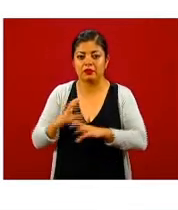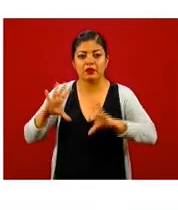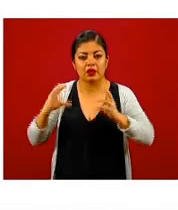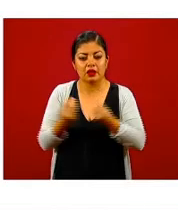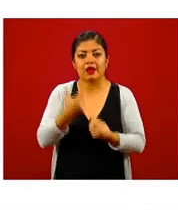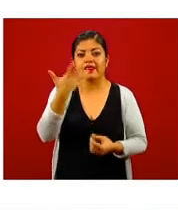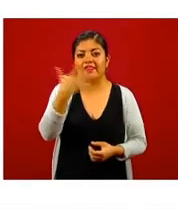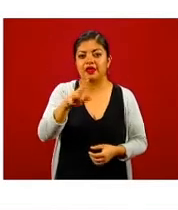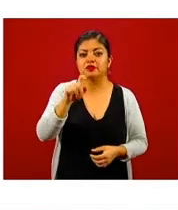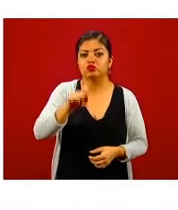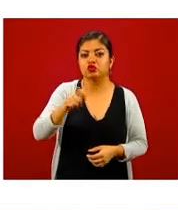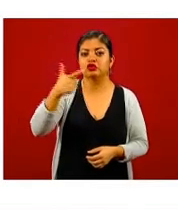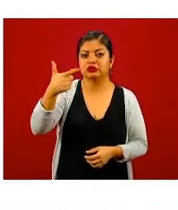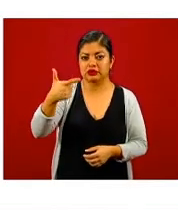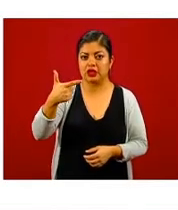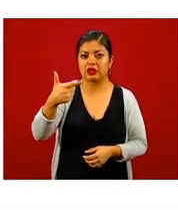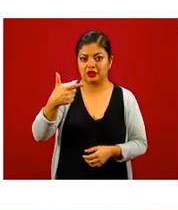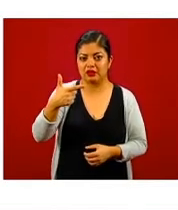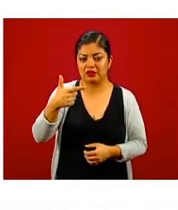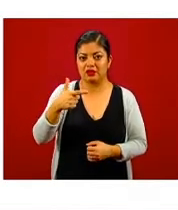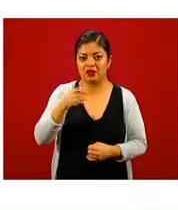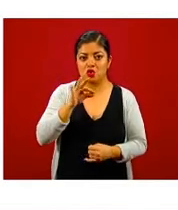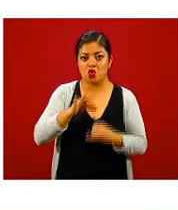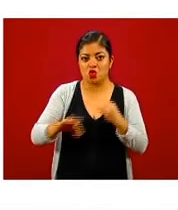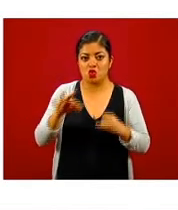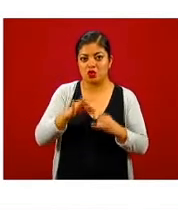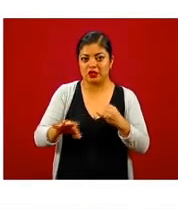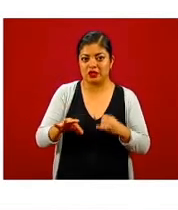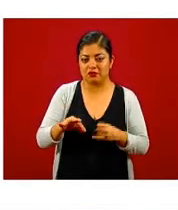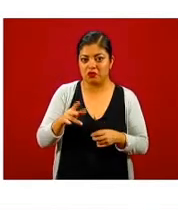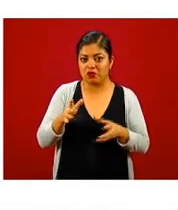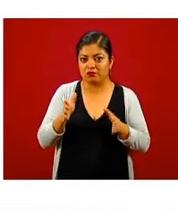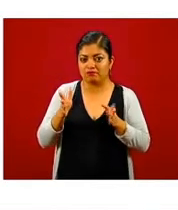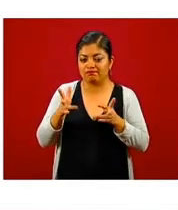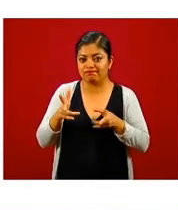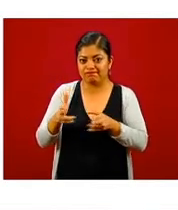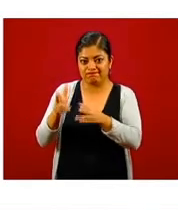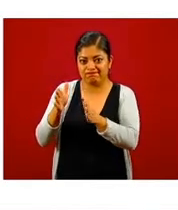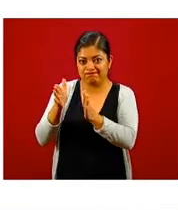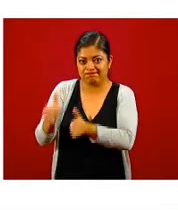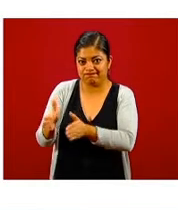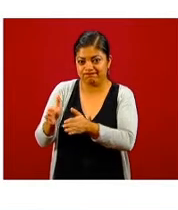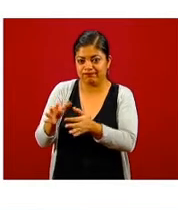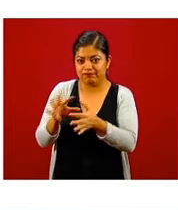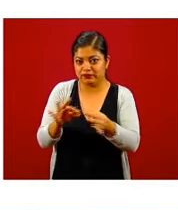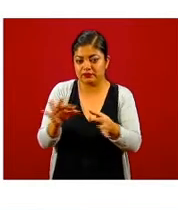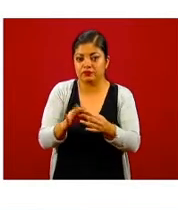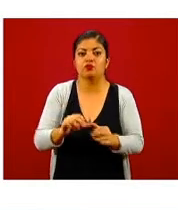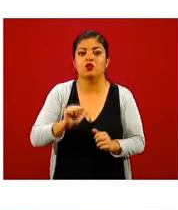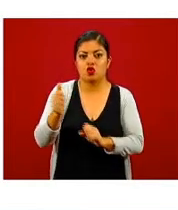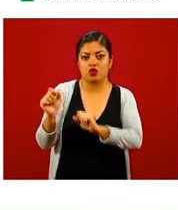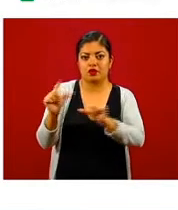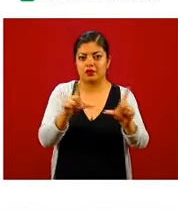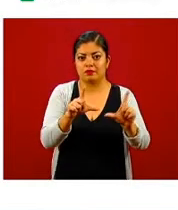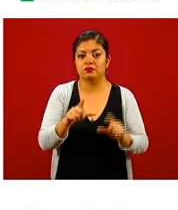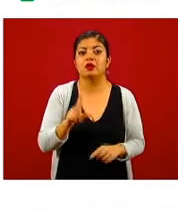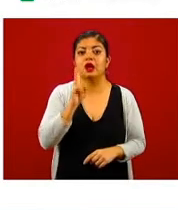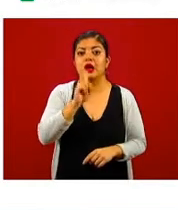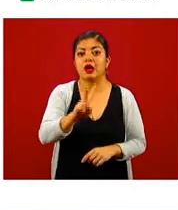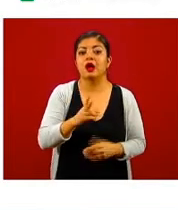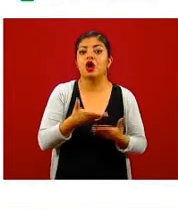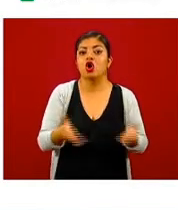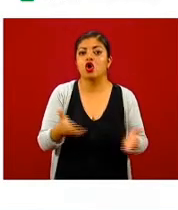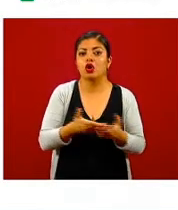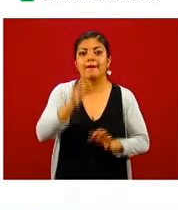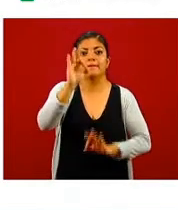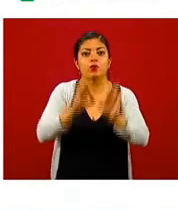and their mortality rate was 66%. So we see the total there is